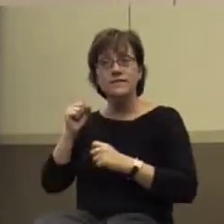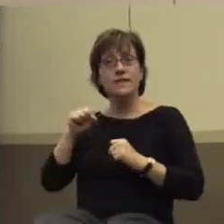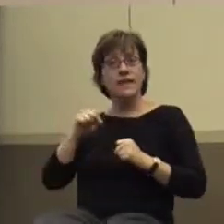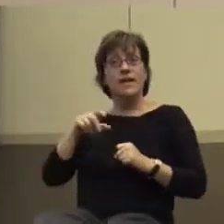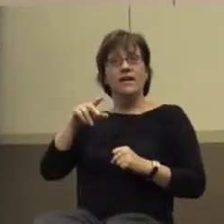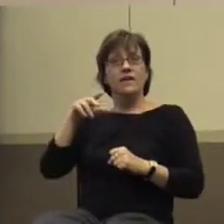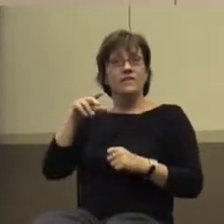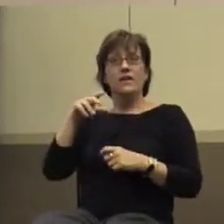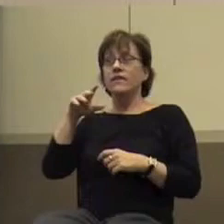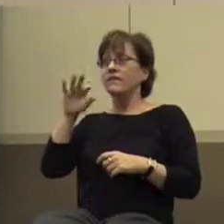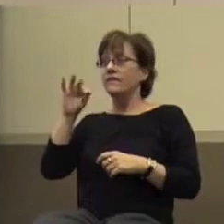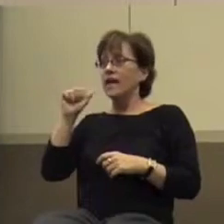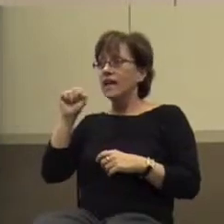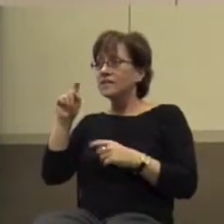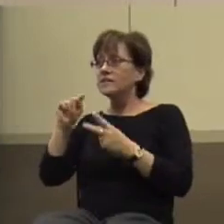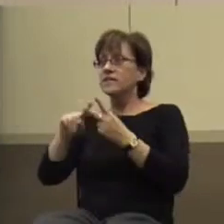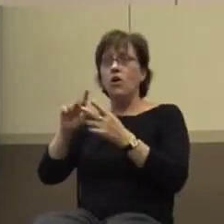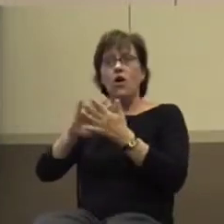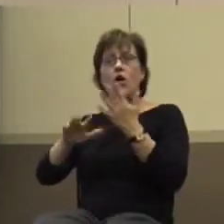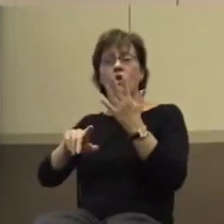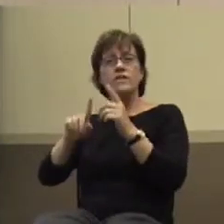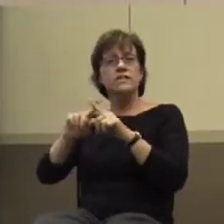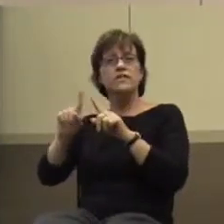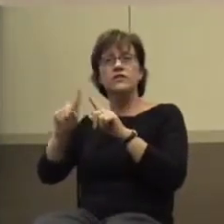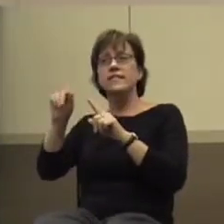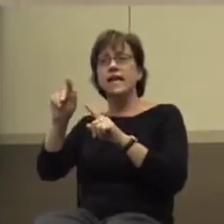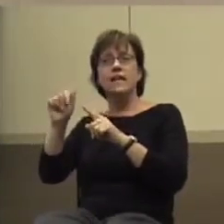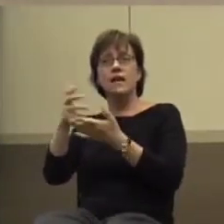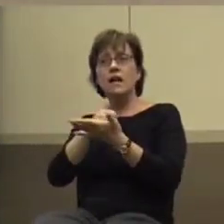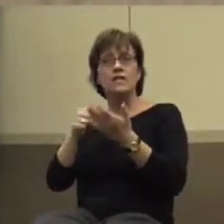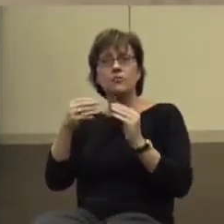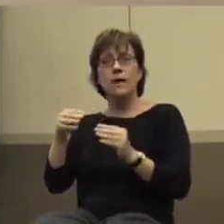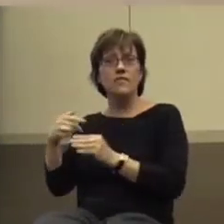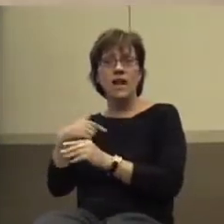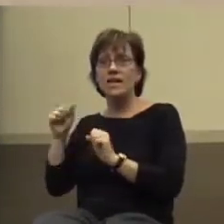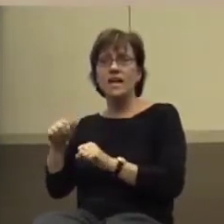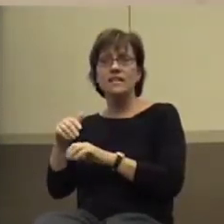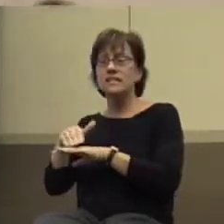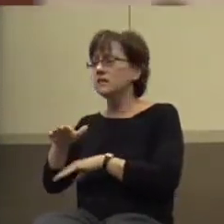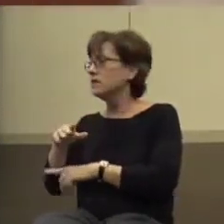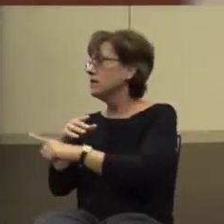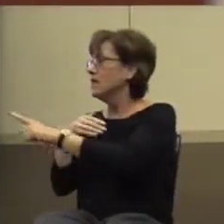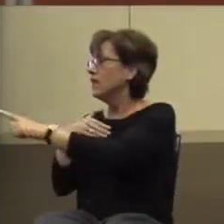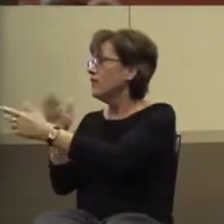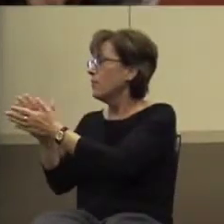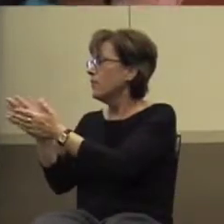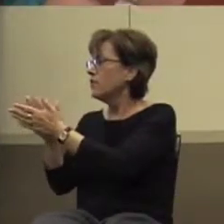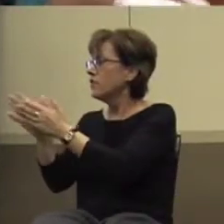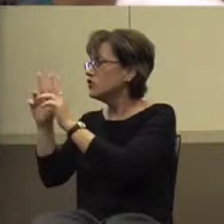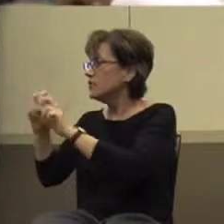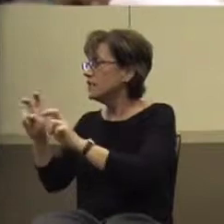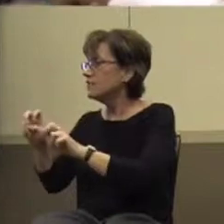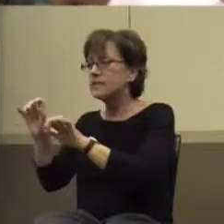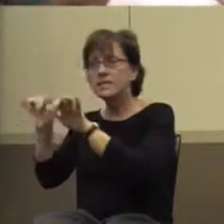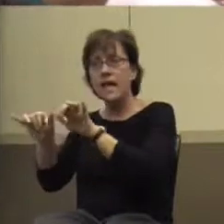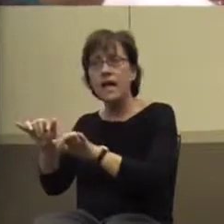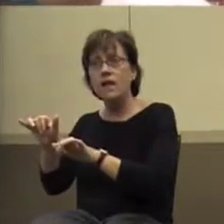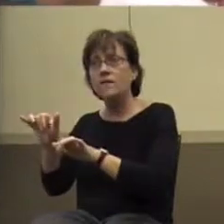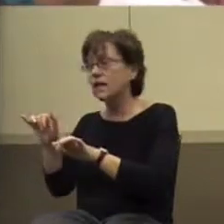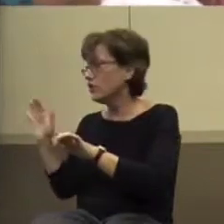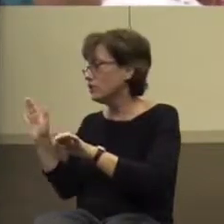have a motivational assessment scale right here if you want to see it. Oh, good. Yeah. So. But could